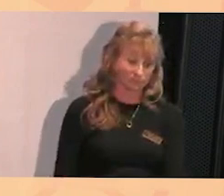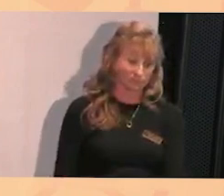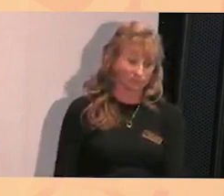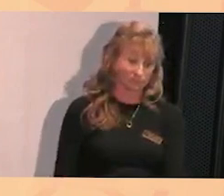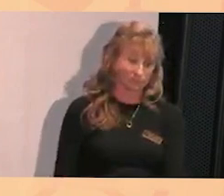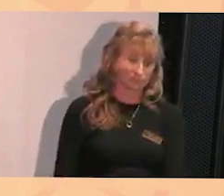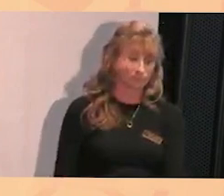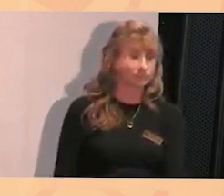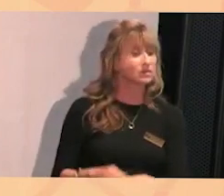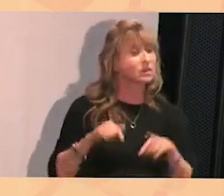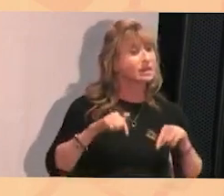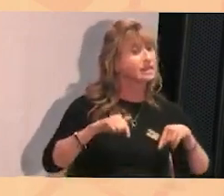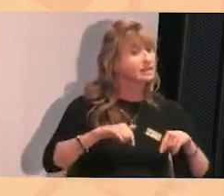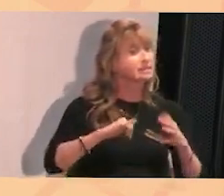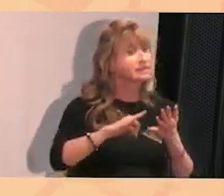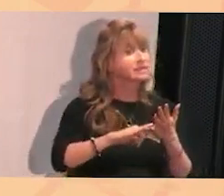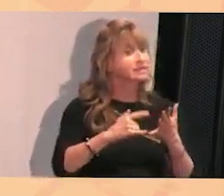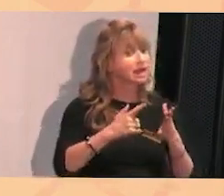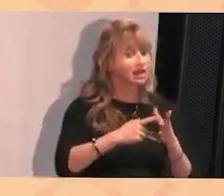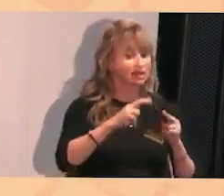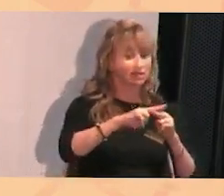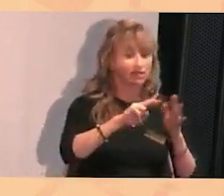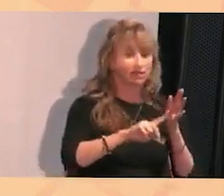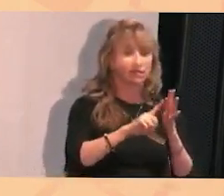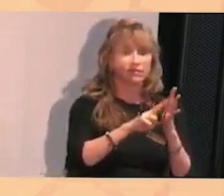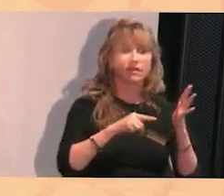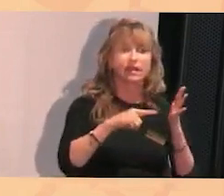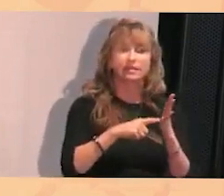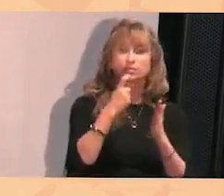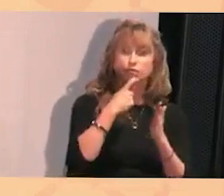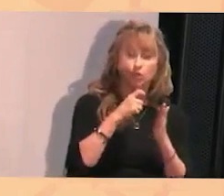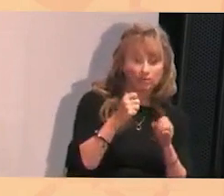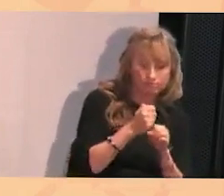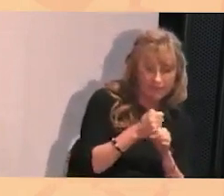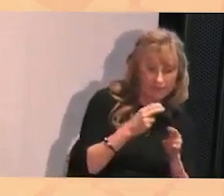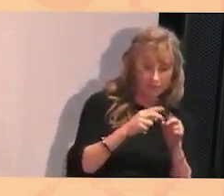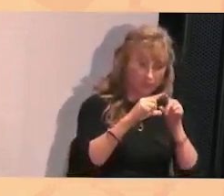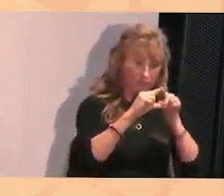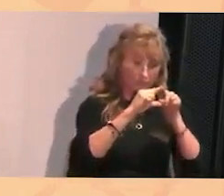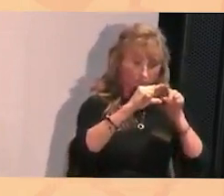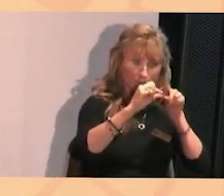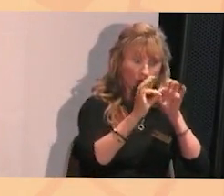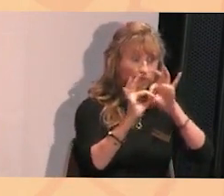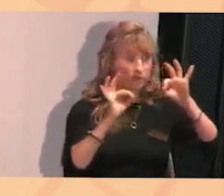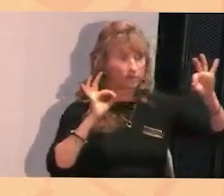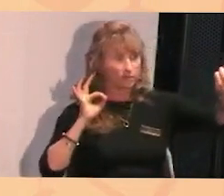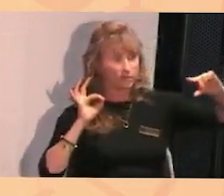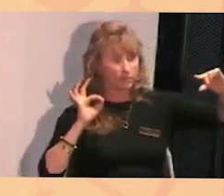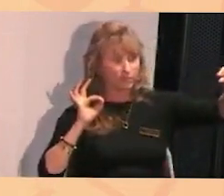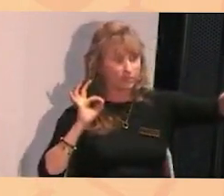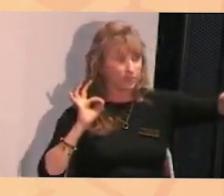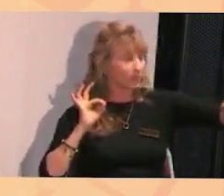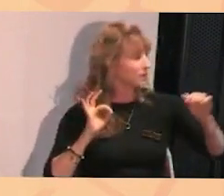We're doing the South Australian flint stone making for spear point and for trade.